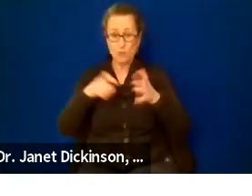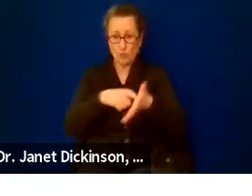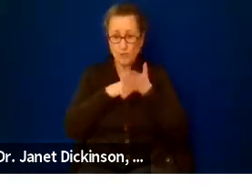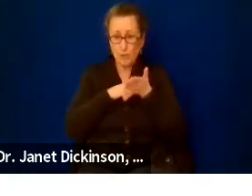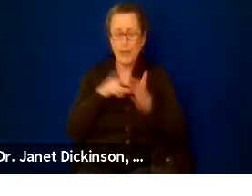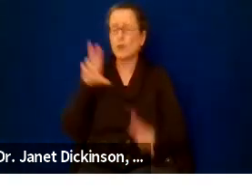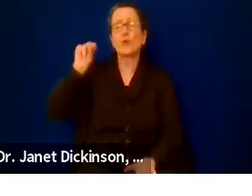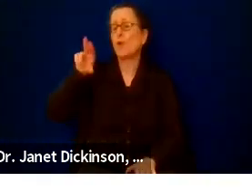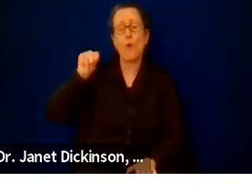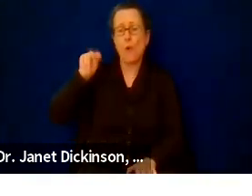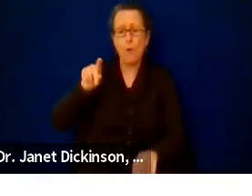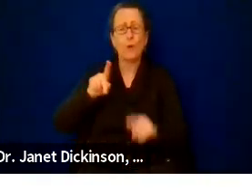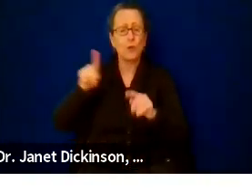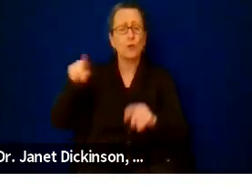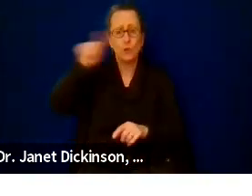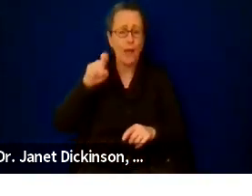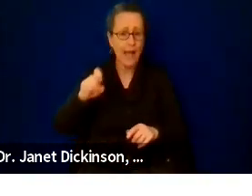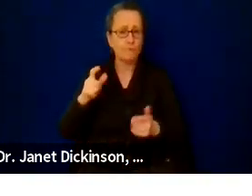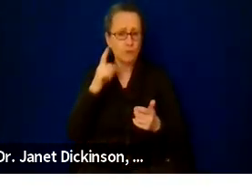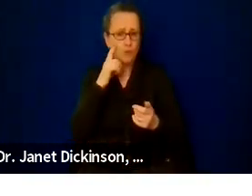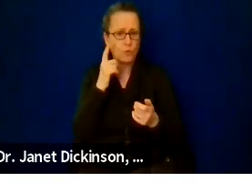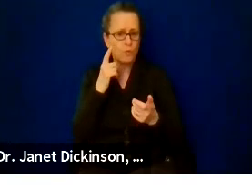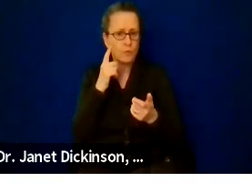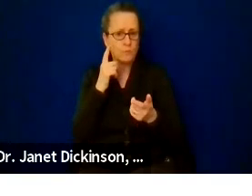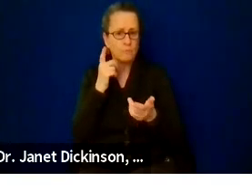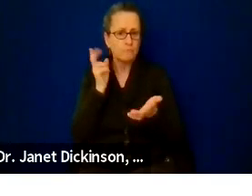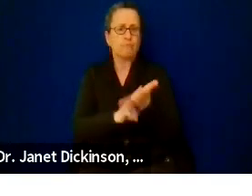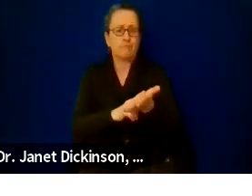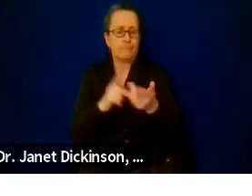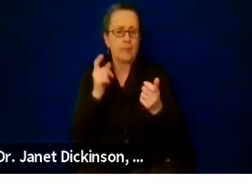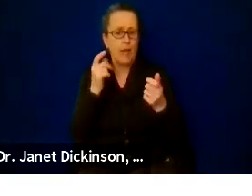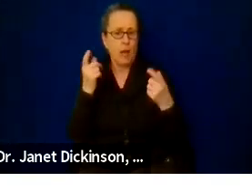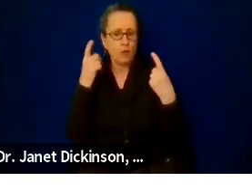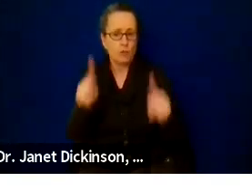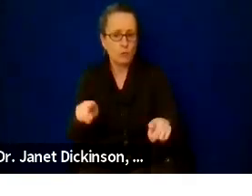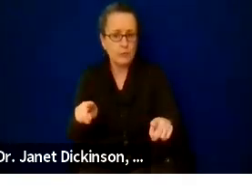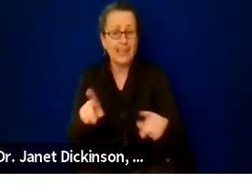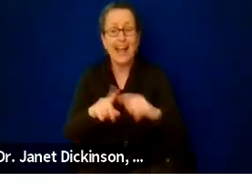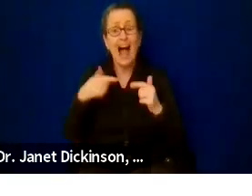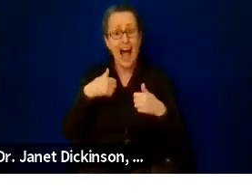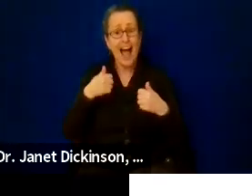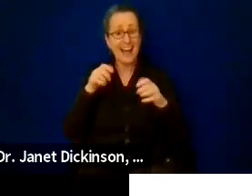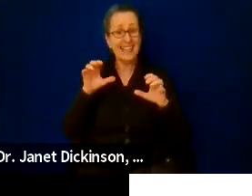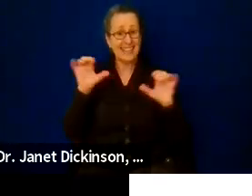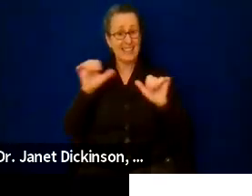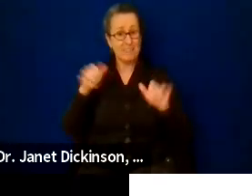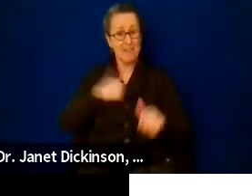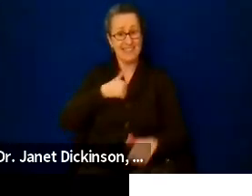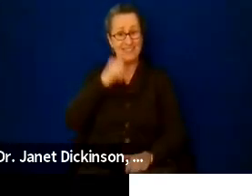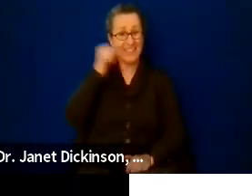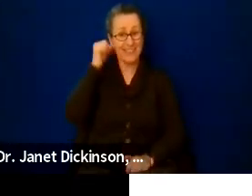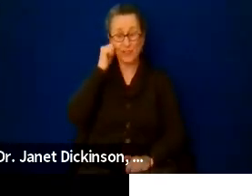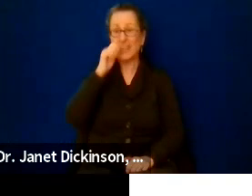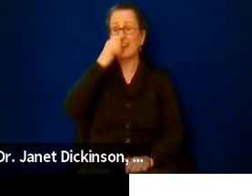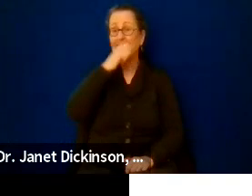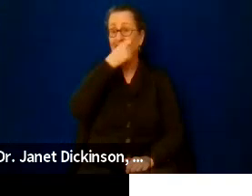will actually happen only once a week. I did mine yesterday. It was pretty simple. And I actually have a little friend who